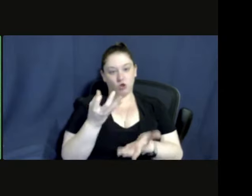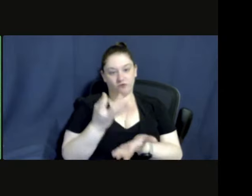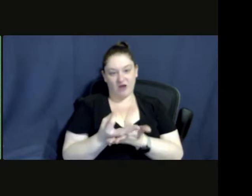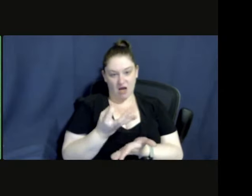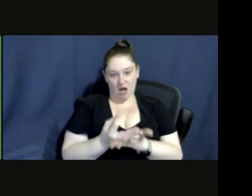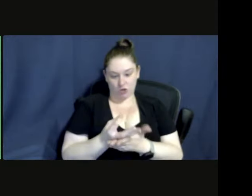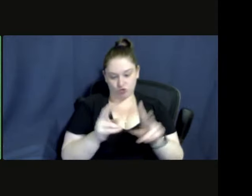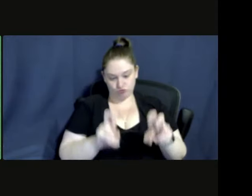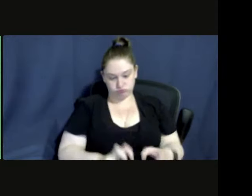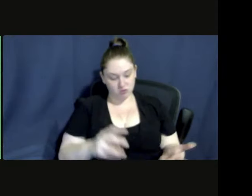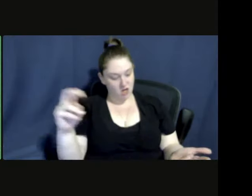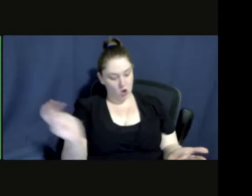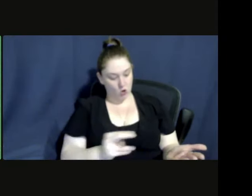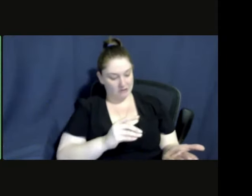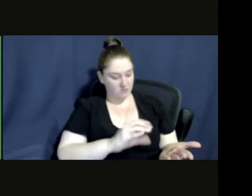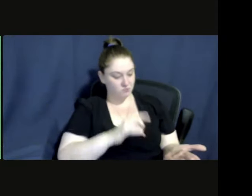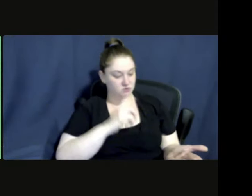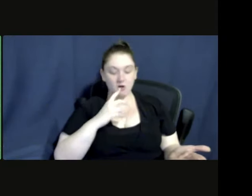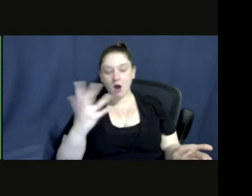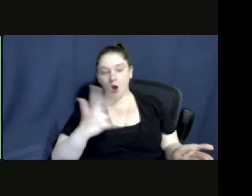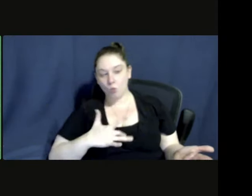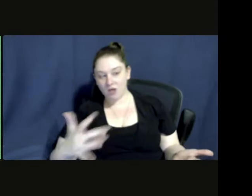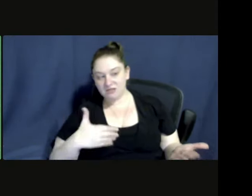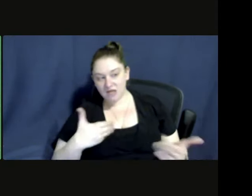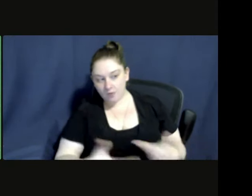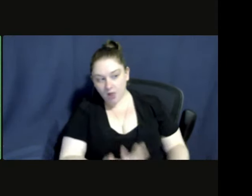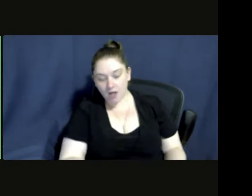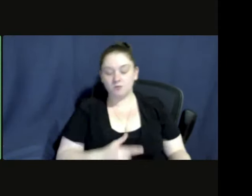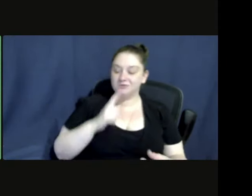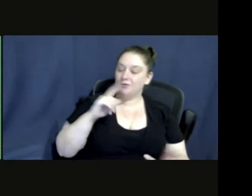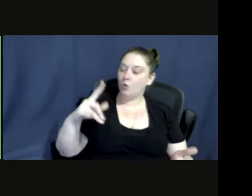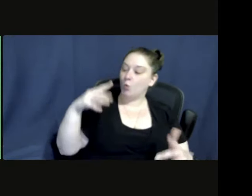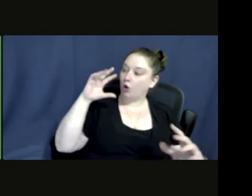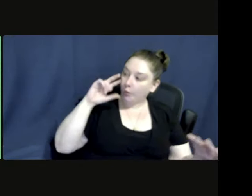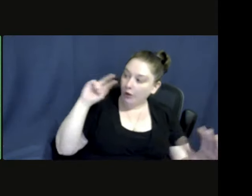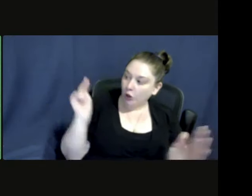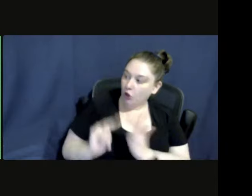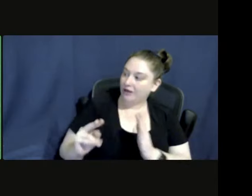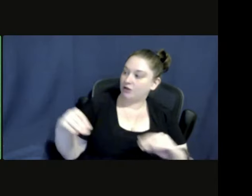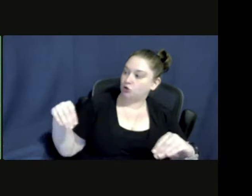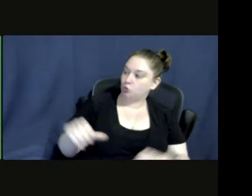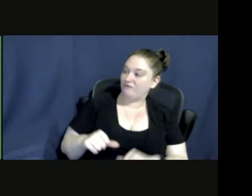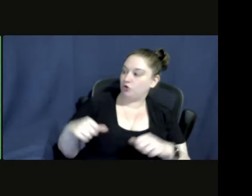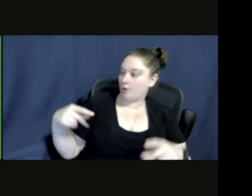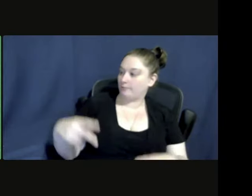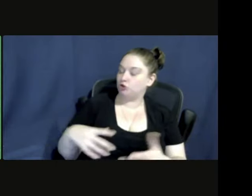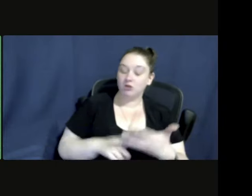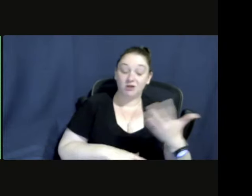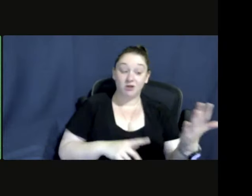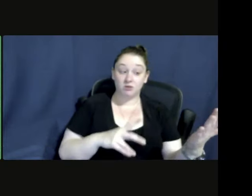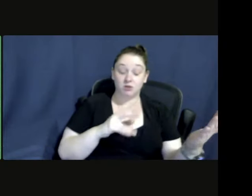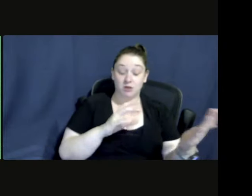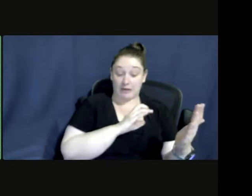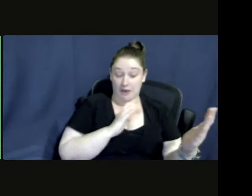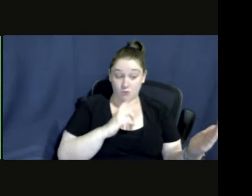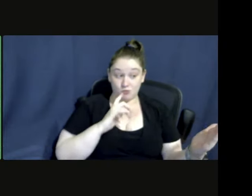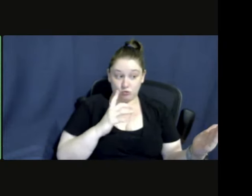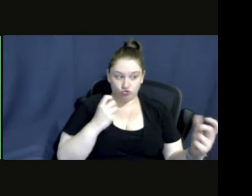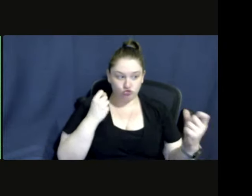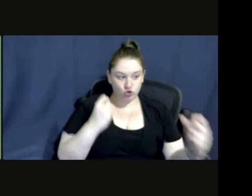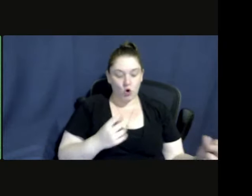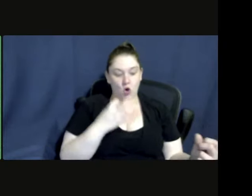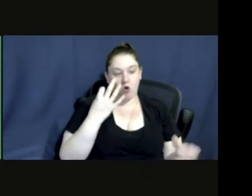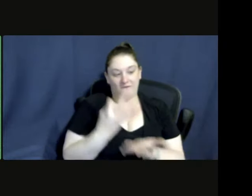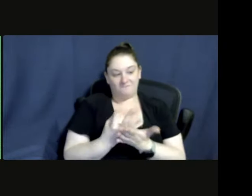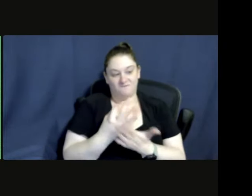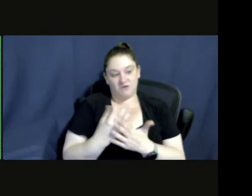say, hey, what's your plan? We said, hey, we're looking at revenue options. The council's shown strong fiscal responsibility in the